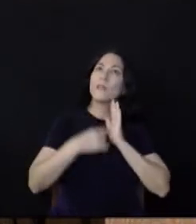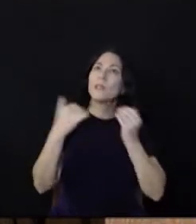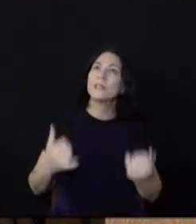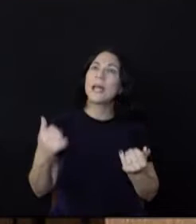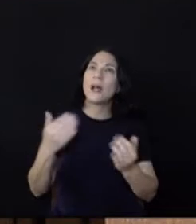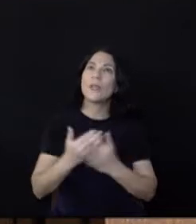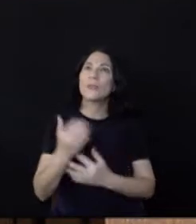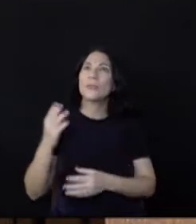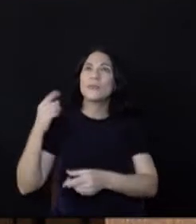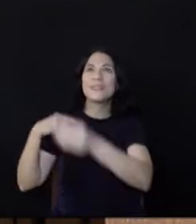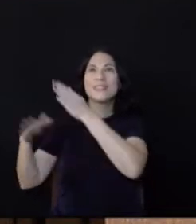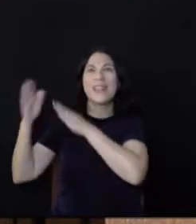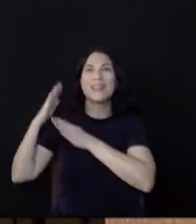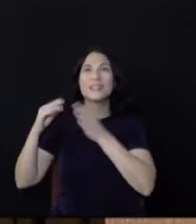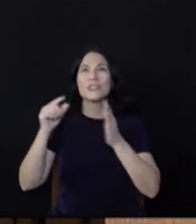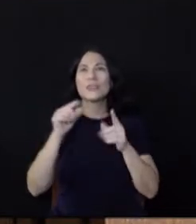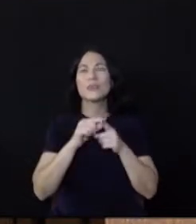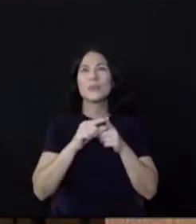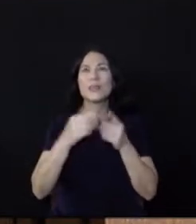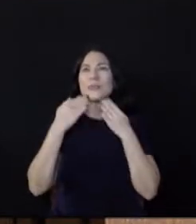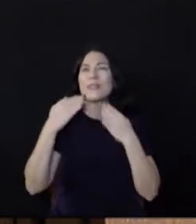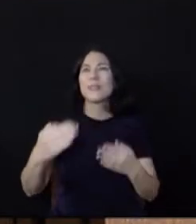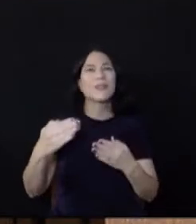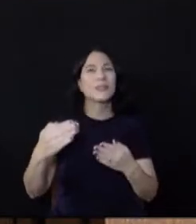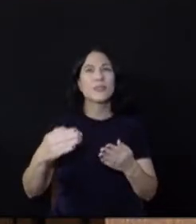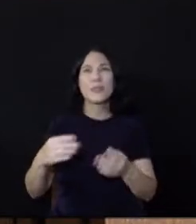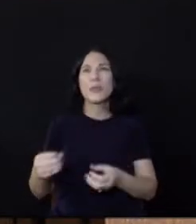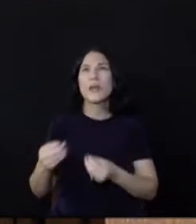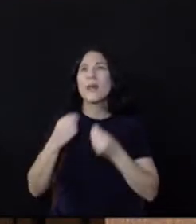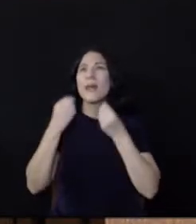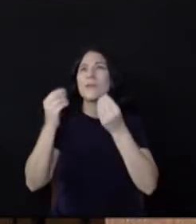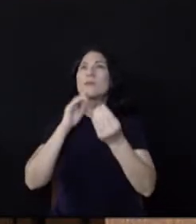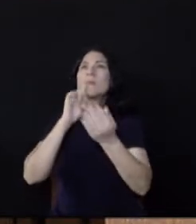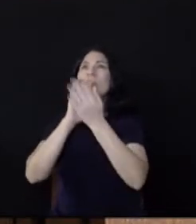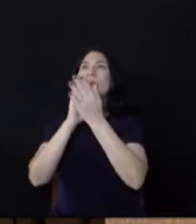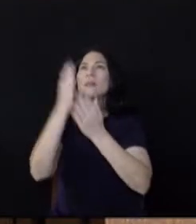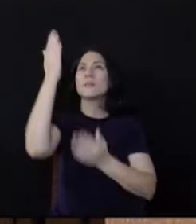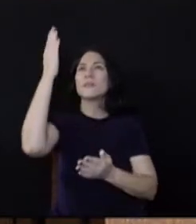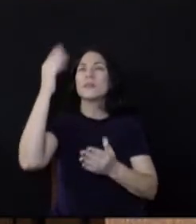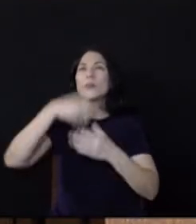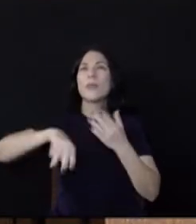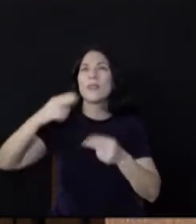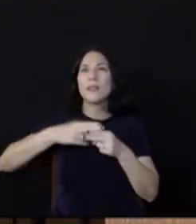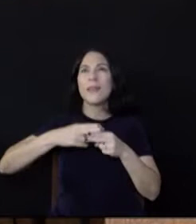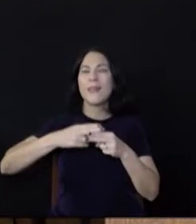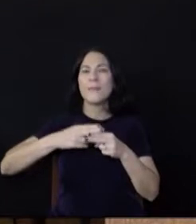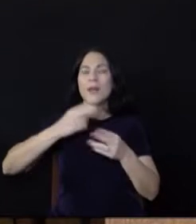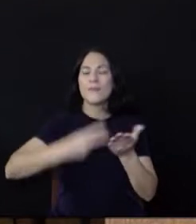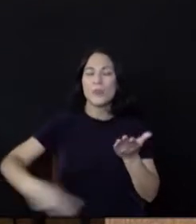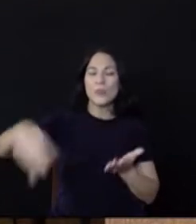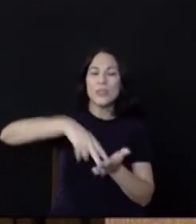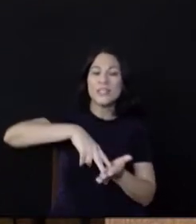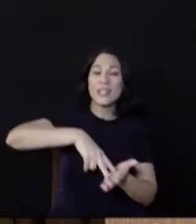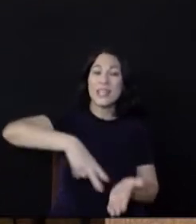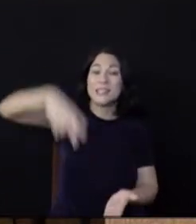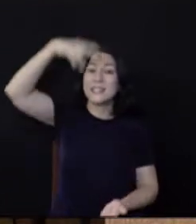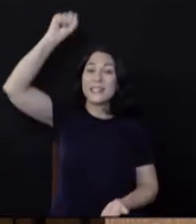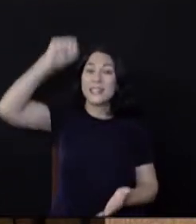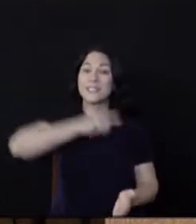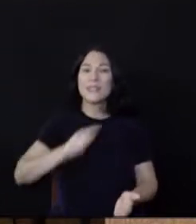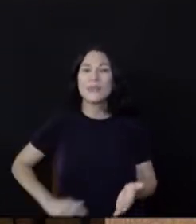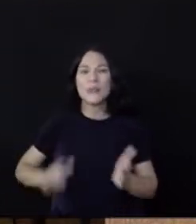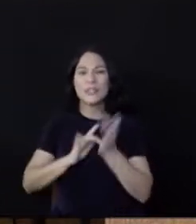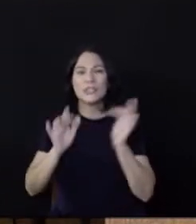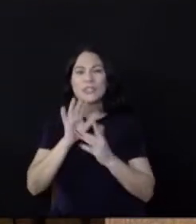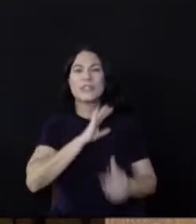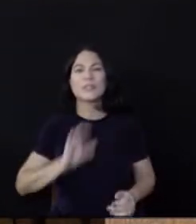ancient words. We thank you. We give you praise. In the name of the risen and ascended Lord Jesus